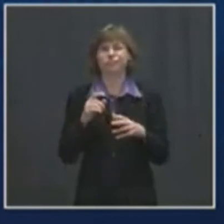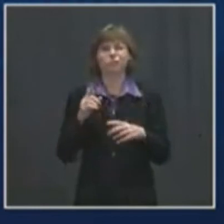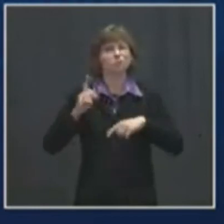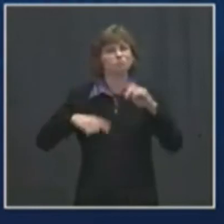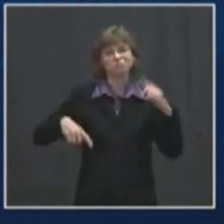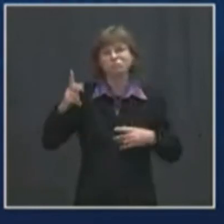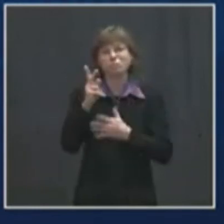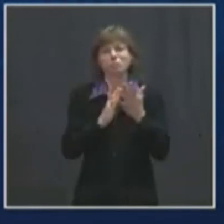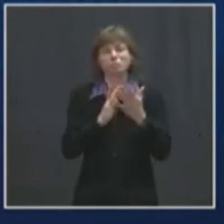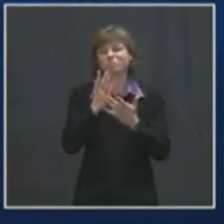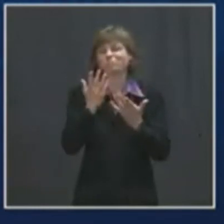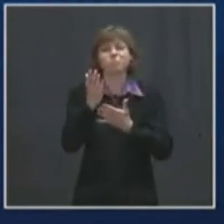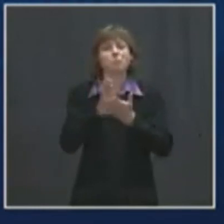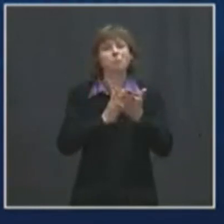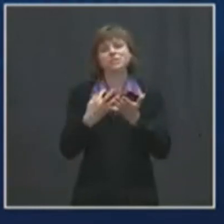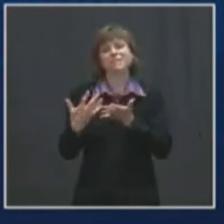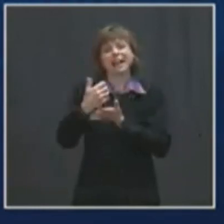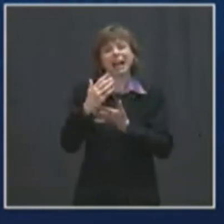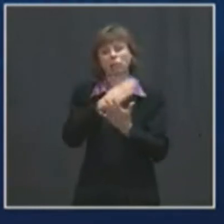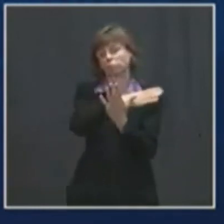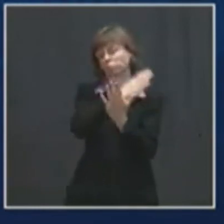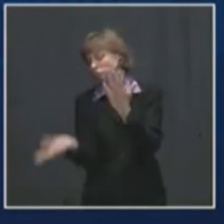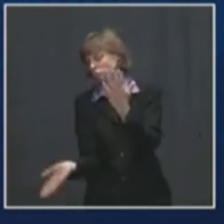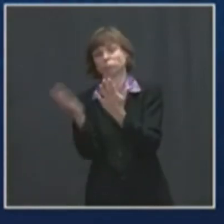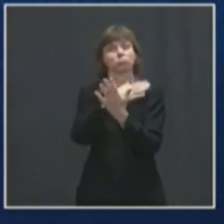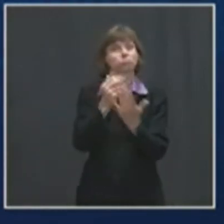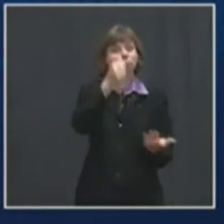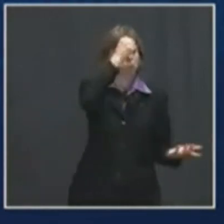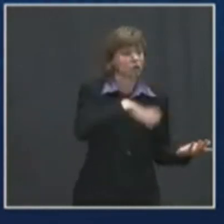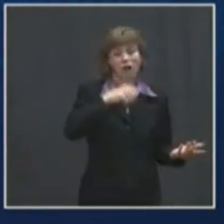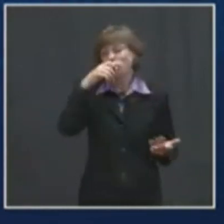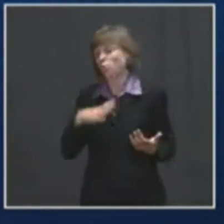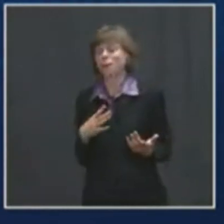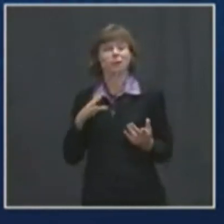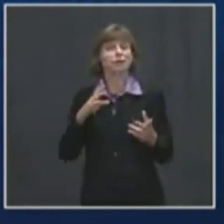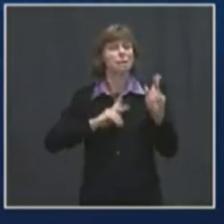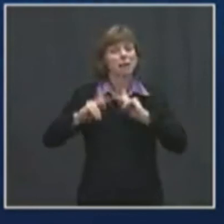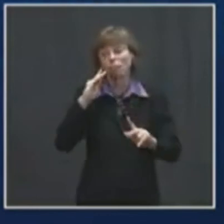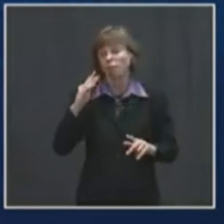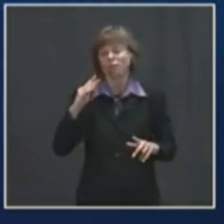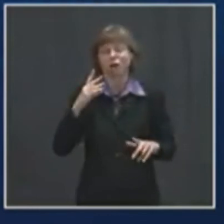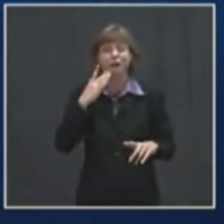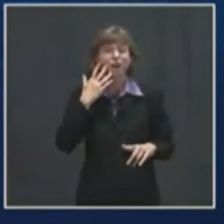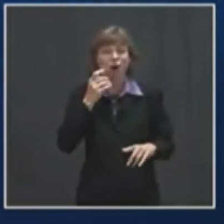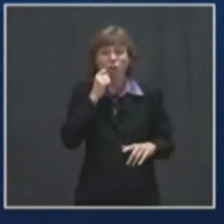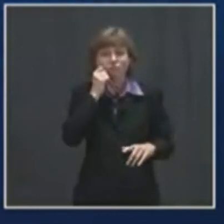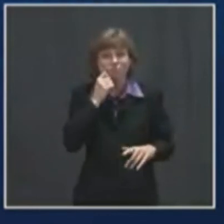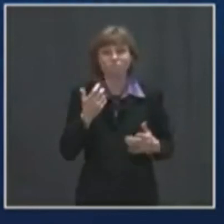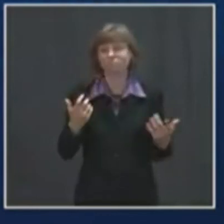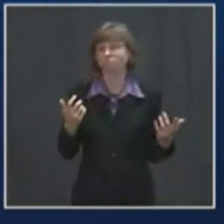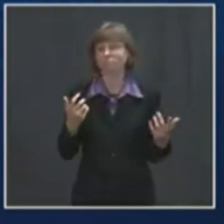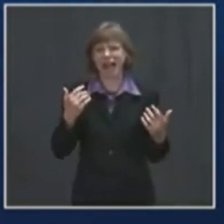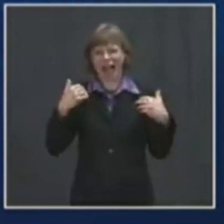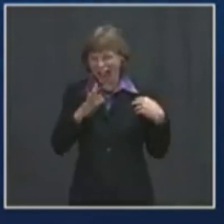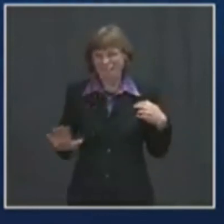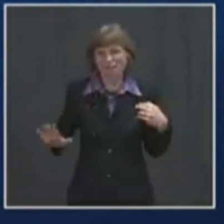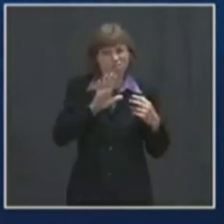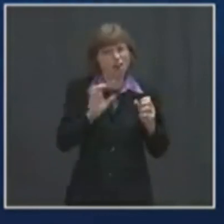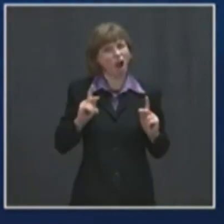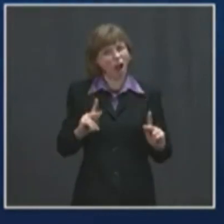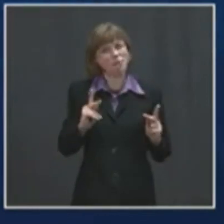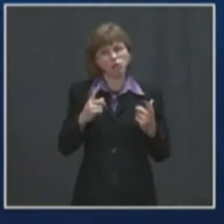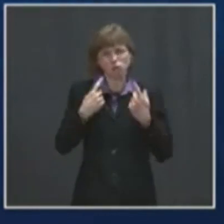scale, men and women, persons of color, communities of color, have the opportunities they need to realize their potential.